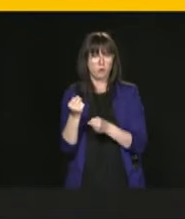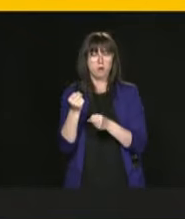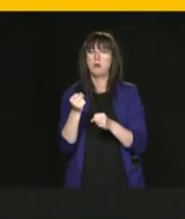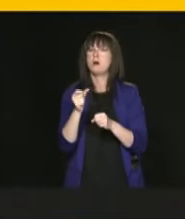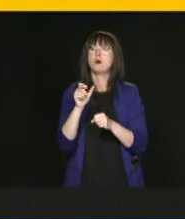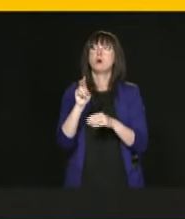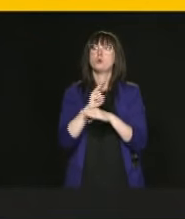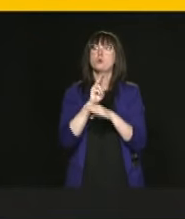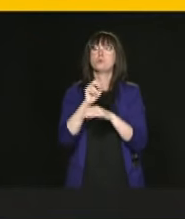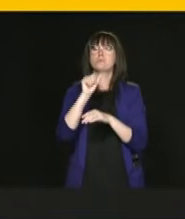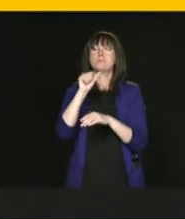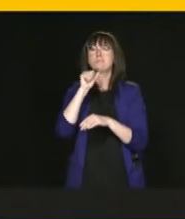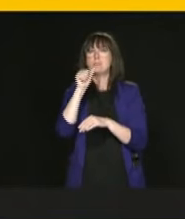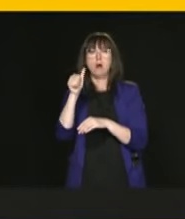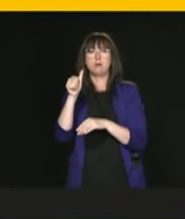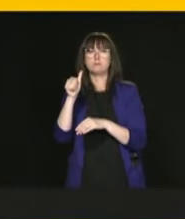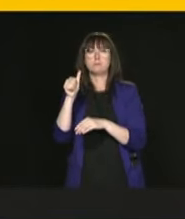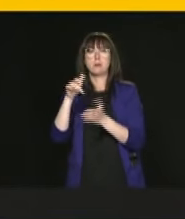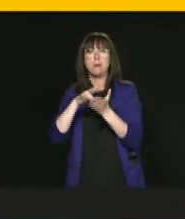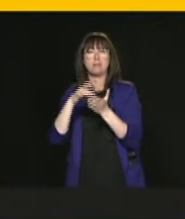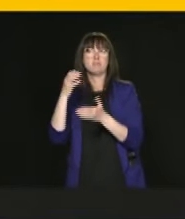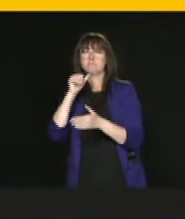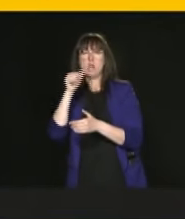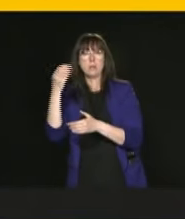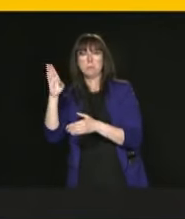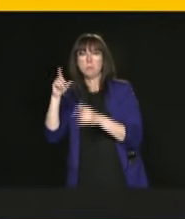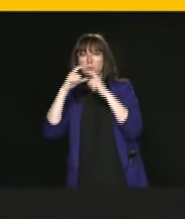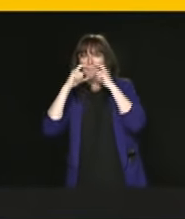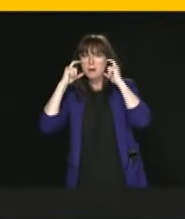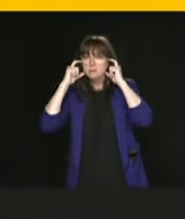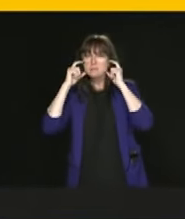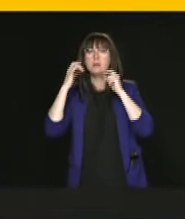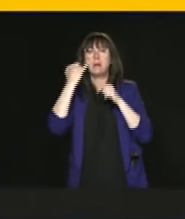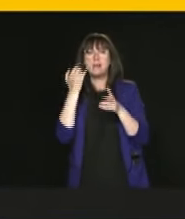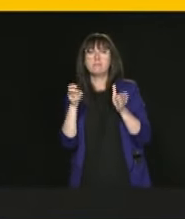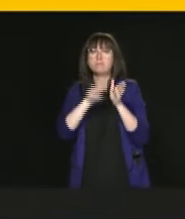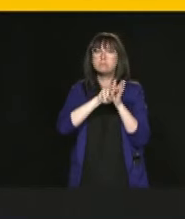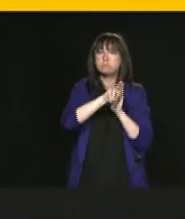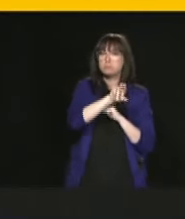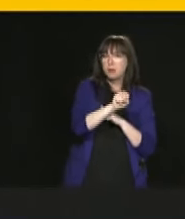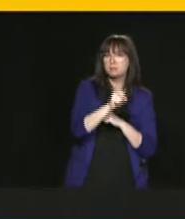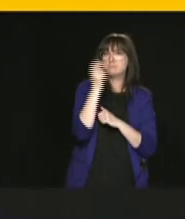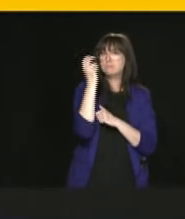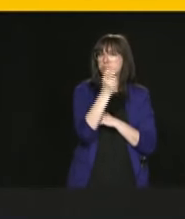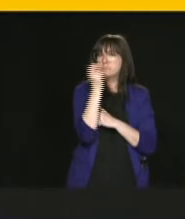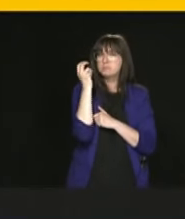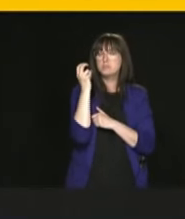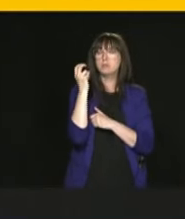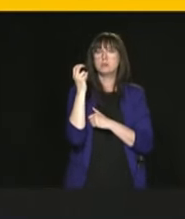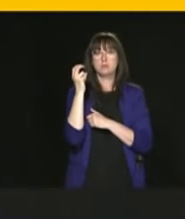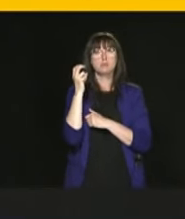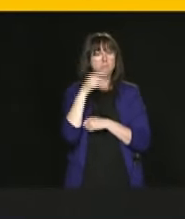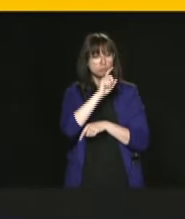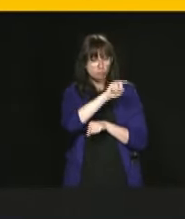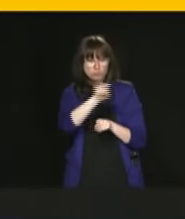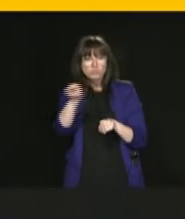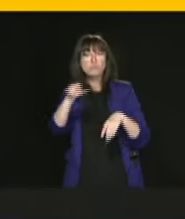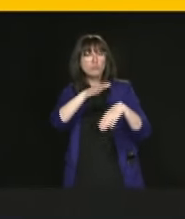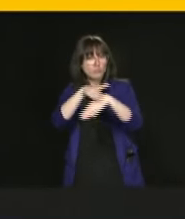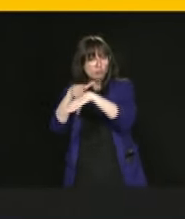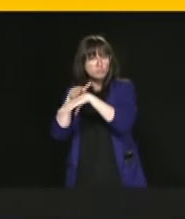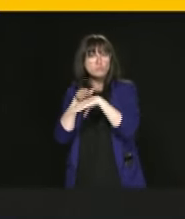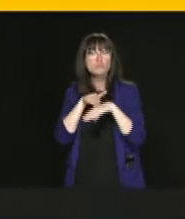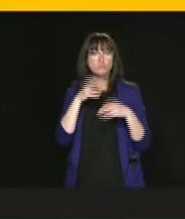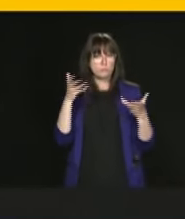public transportation. So I see that, and the Montreal Health Authorities have done that. They are taking our recommendations